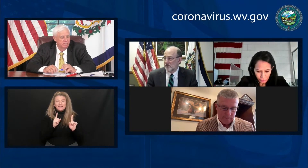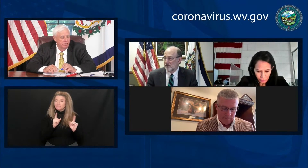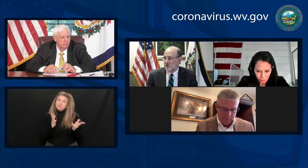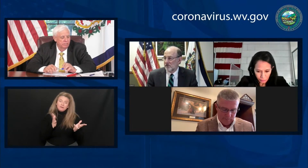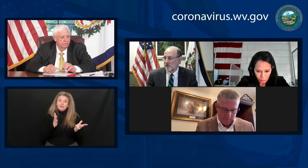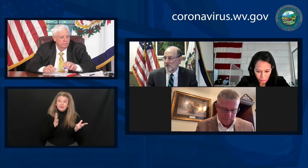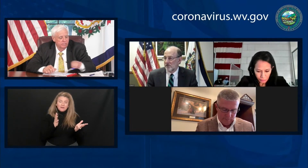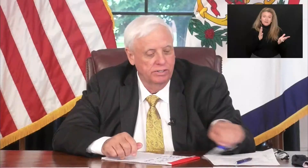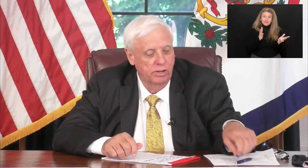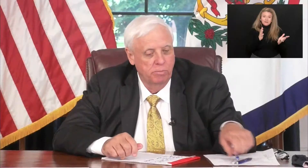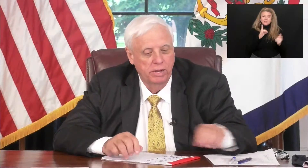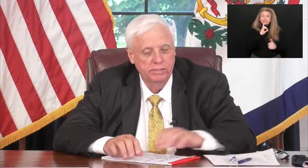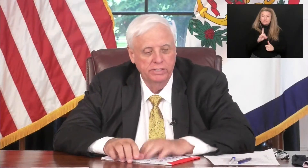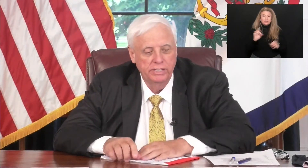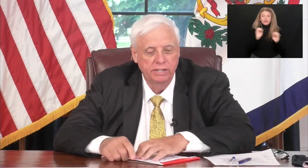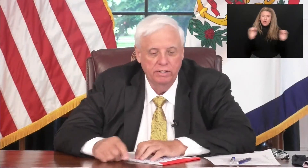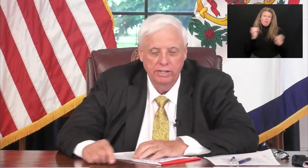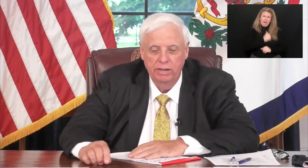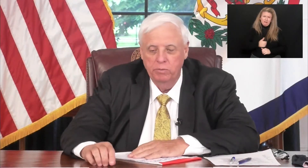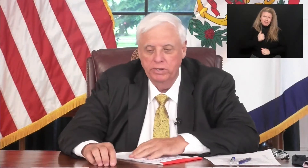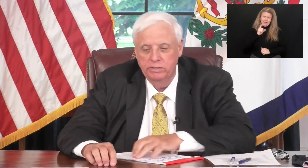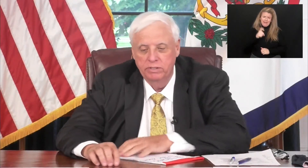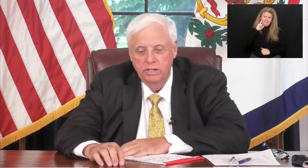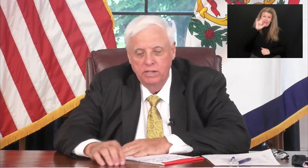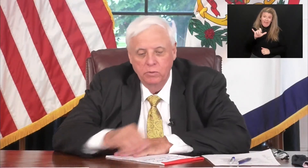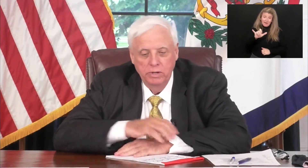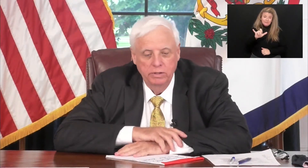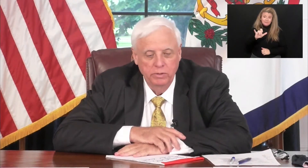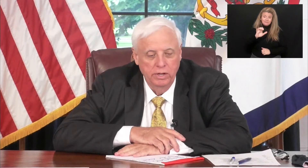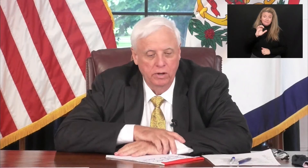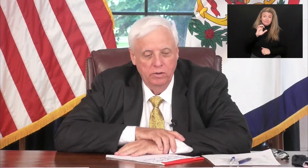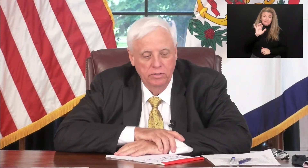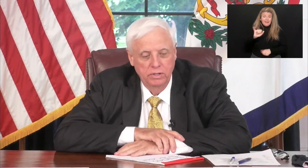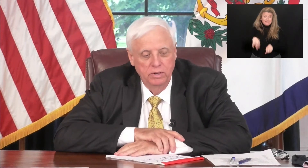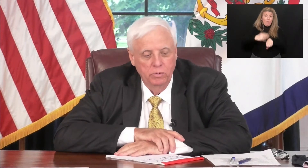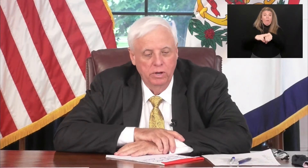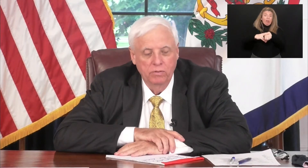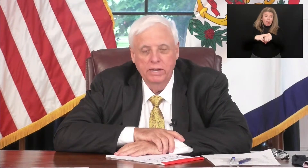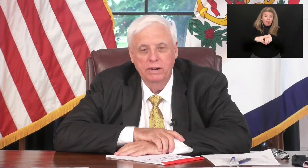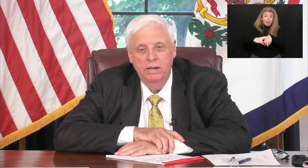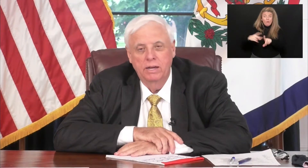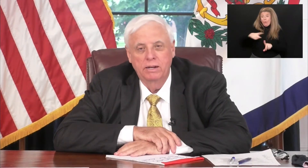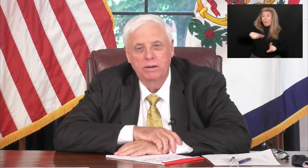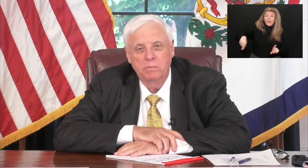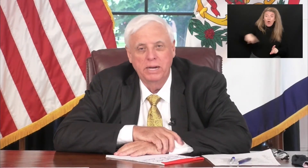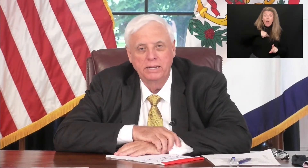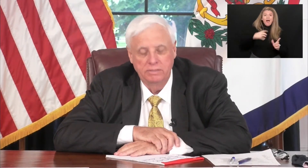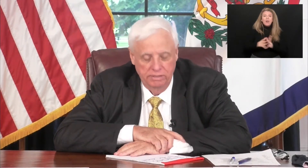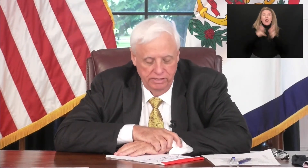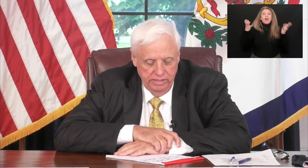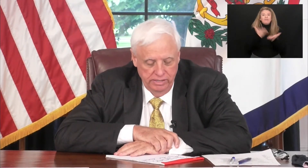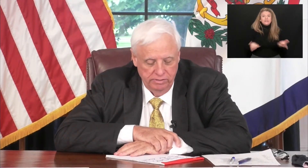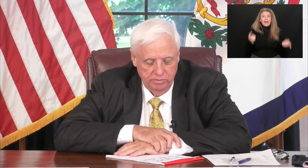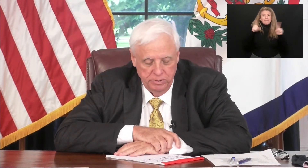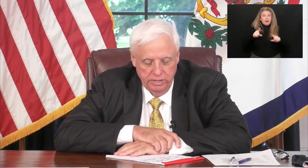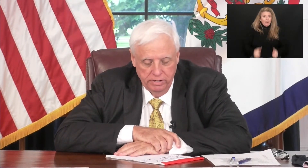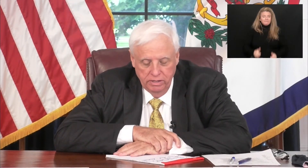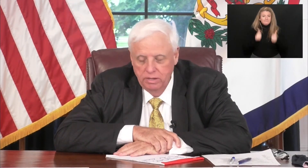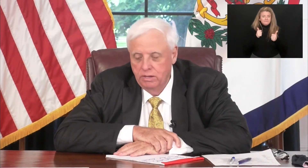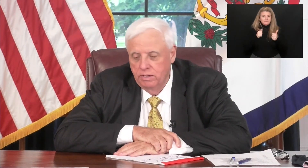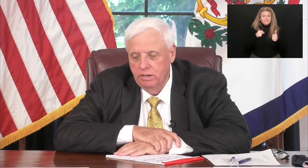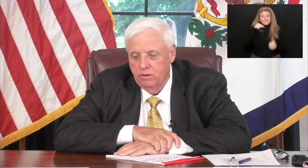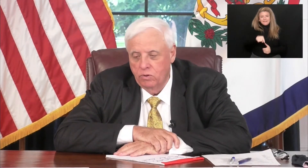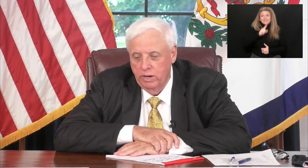goodness, there's surely no apology needed on that. We all got a lot on our minds, and this has been